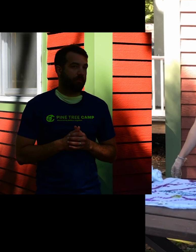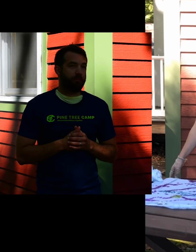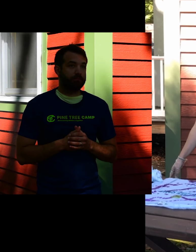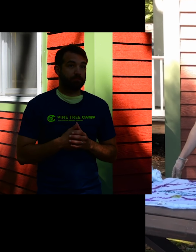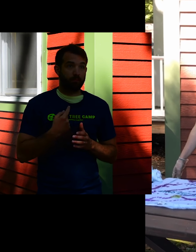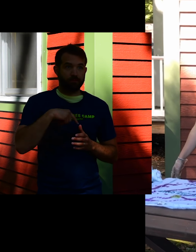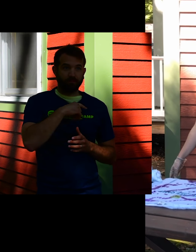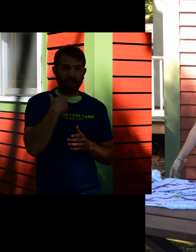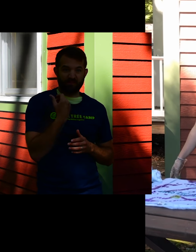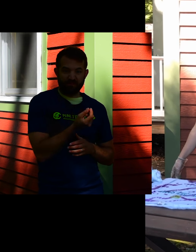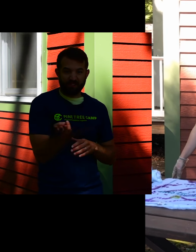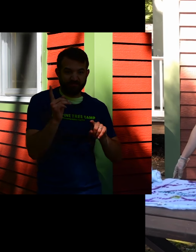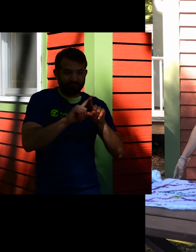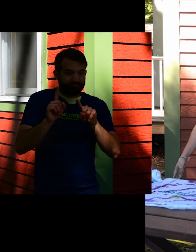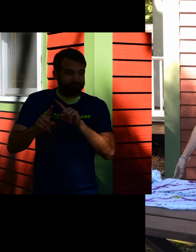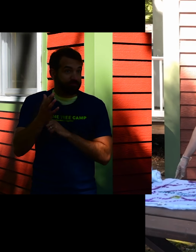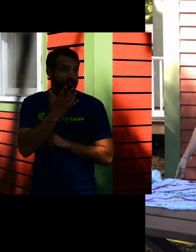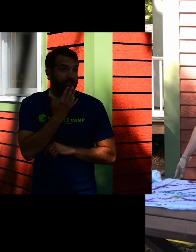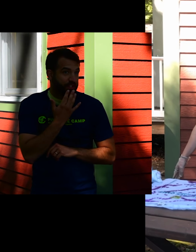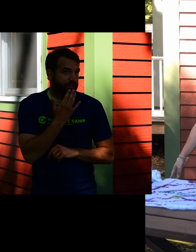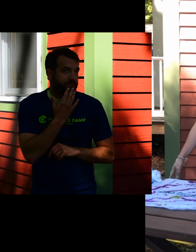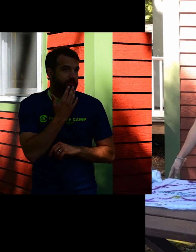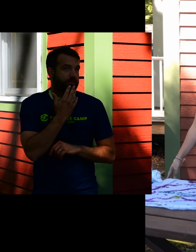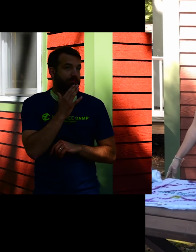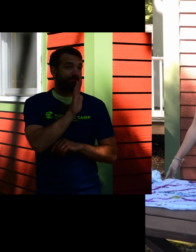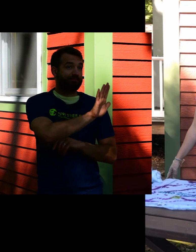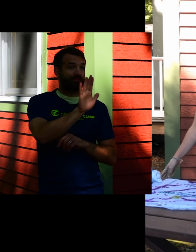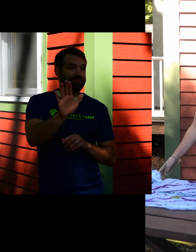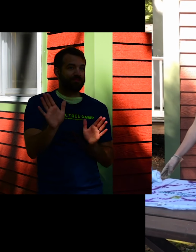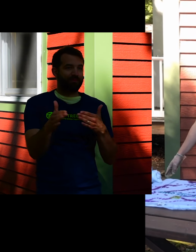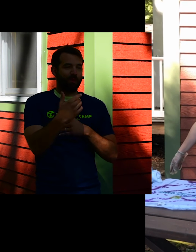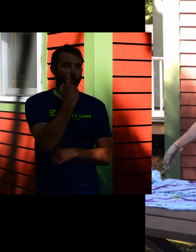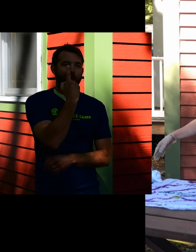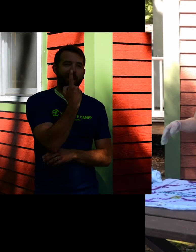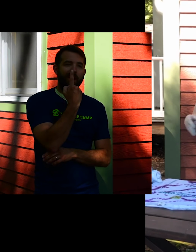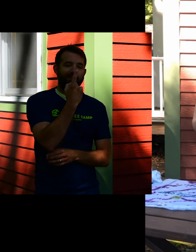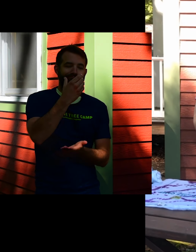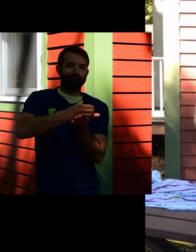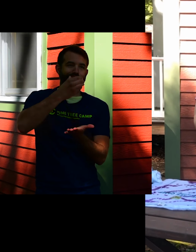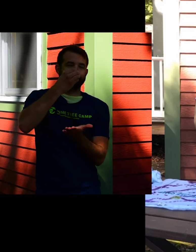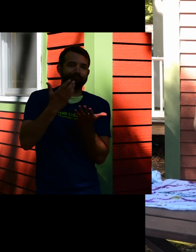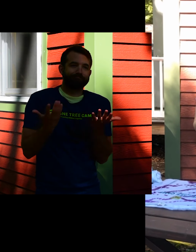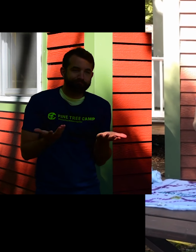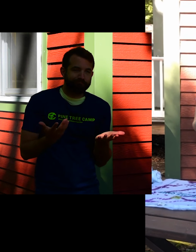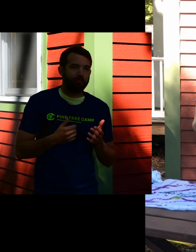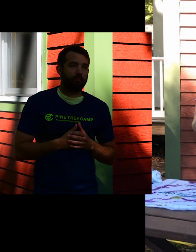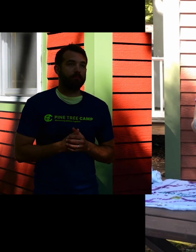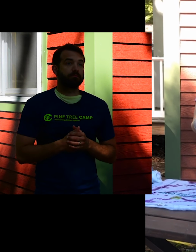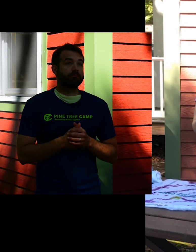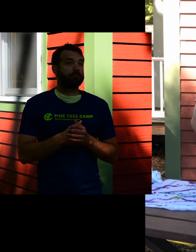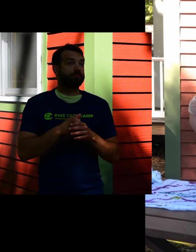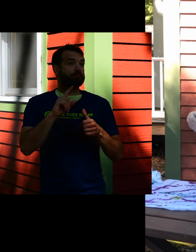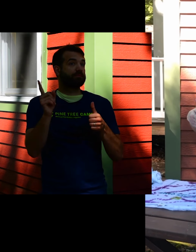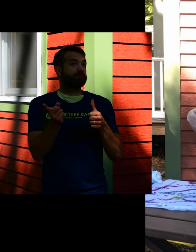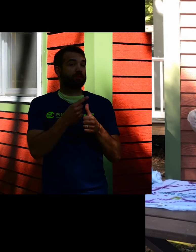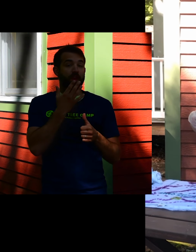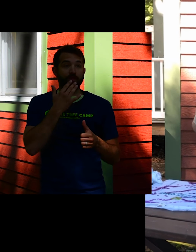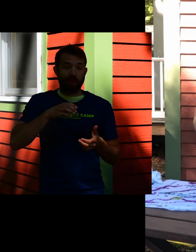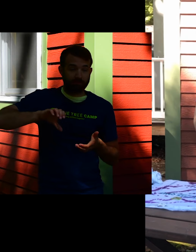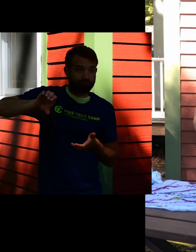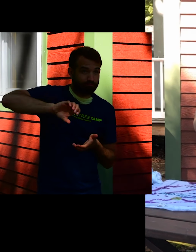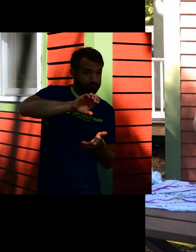And while we have multiple colors out here ready for us, you'll only have one bottle of dye with you, so you'll want to, when you're done with the